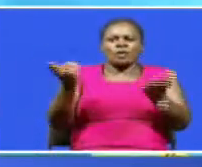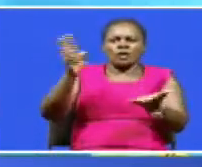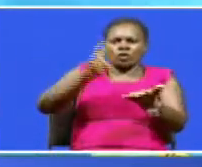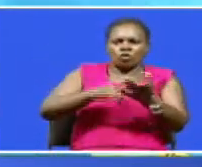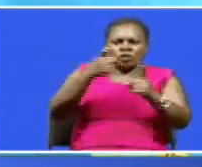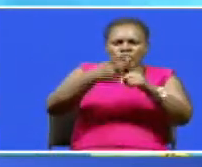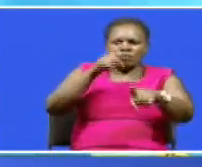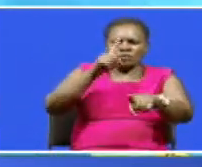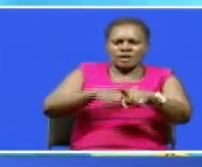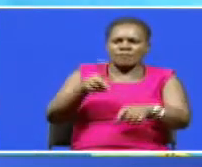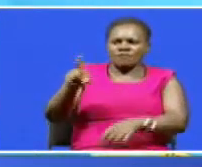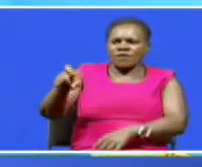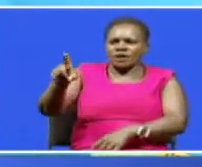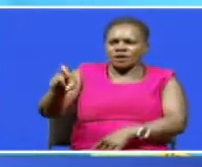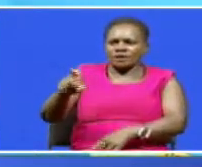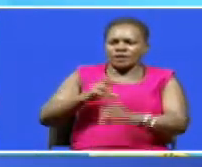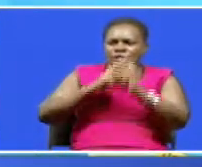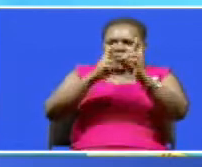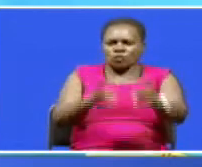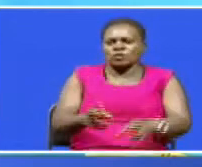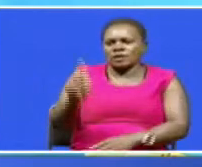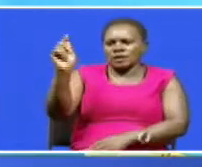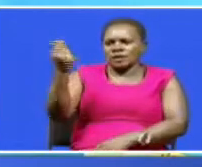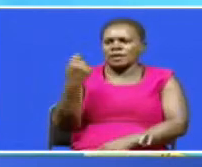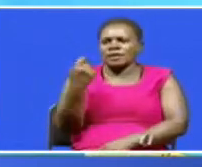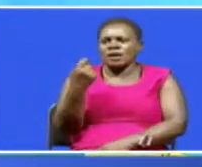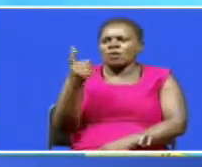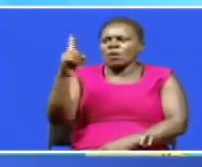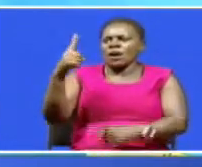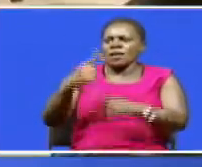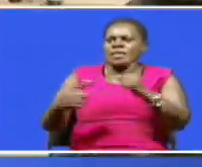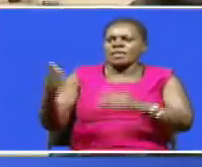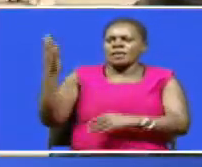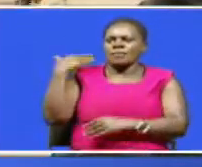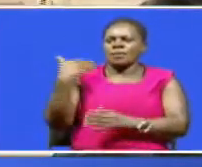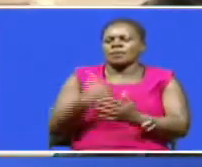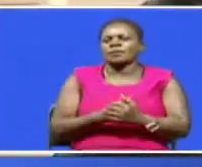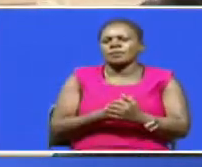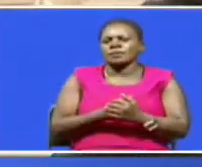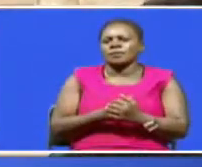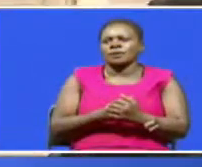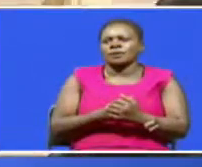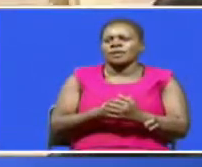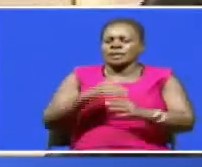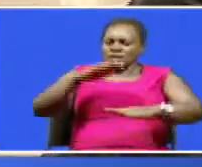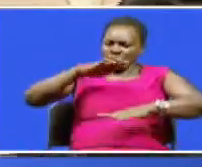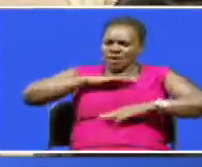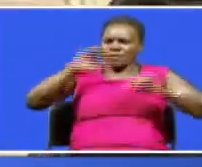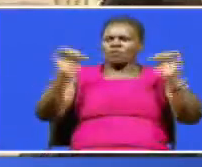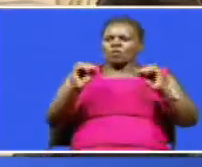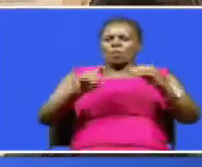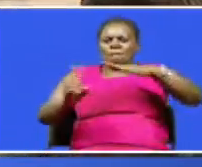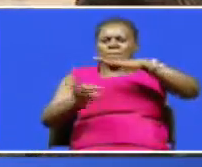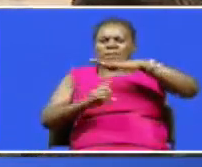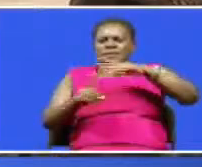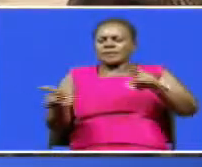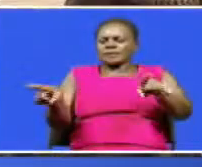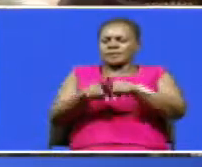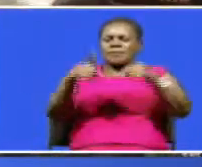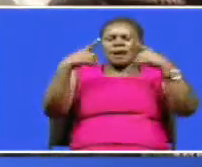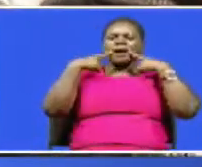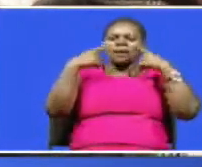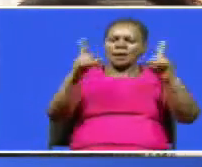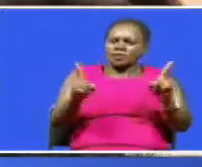since the virus was first reported in Kenya over a year ago. And this was not enough. The ministry also